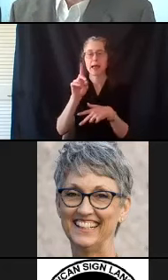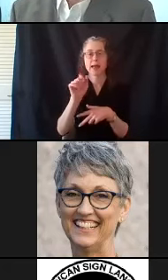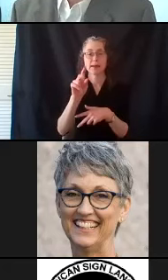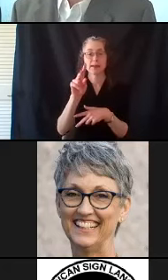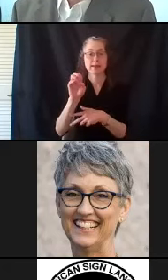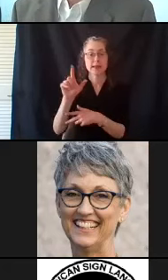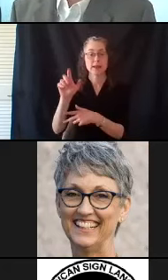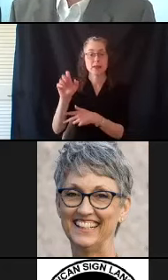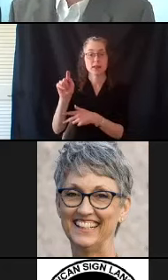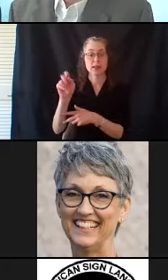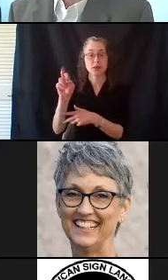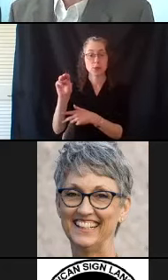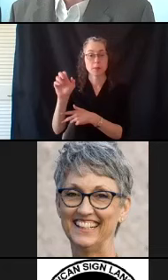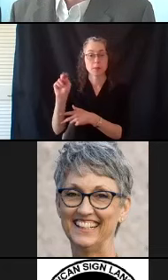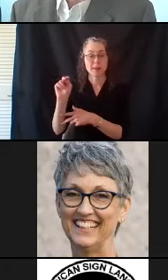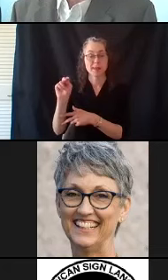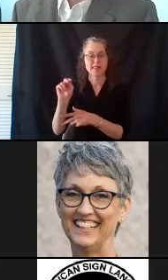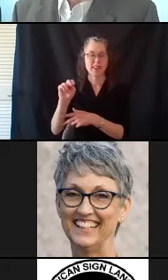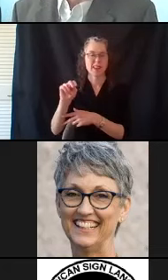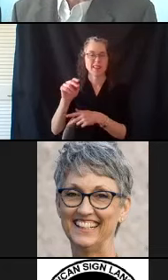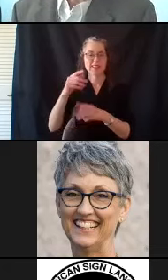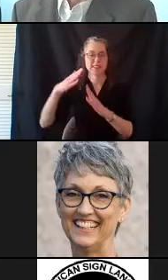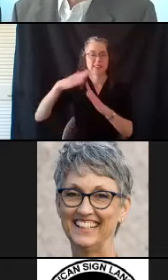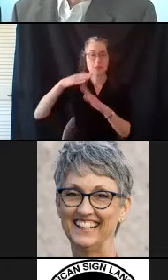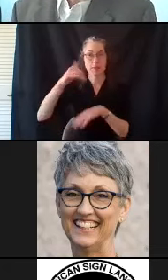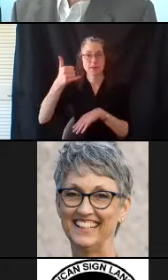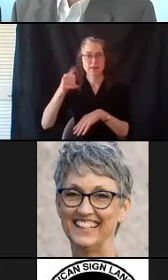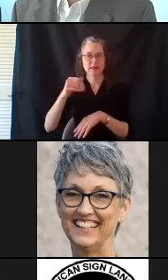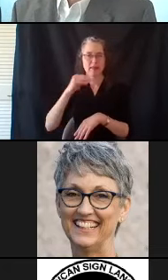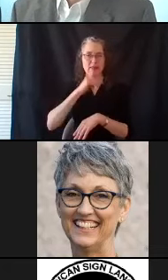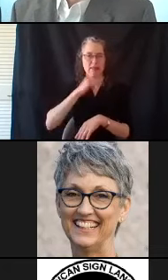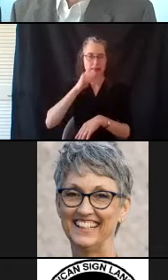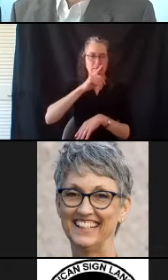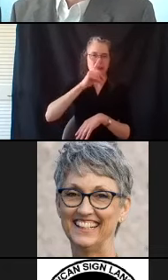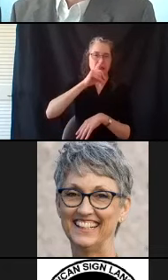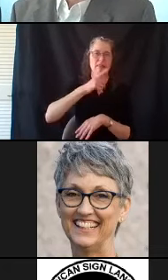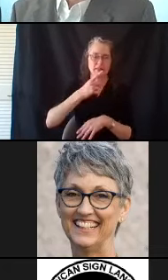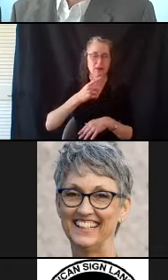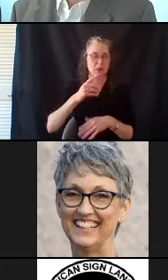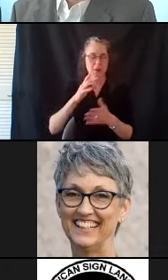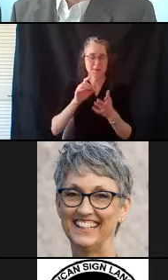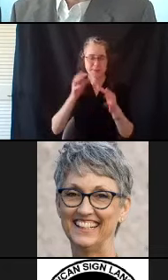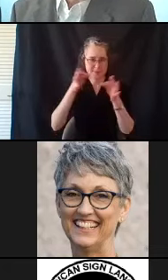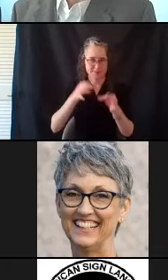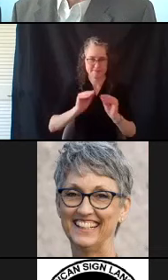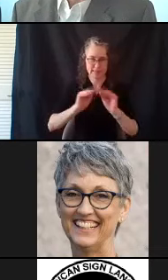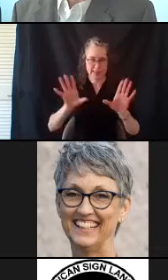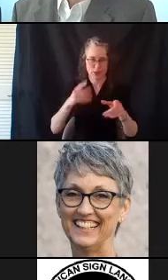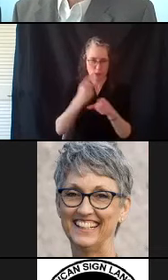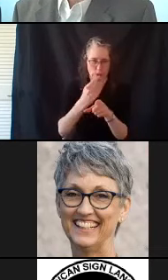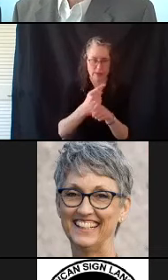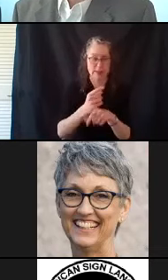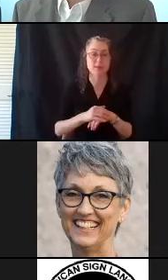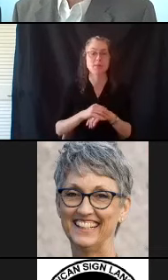10 myths and we're going to dispel them. Fourth, I'm going to talk about how to